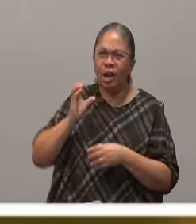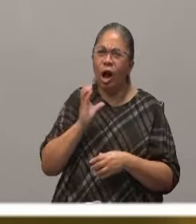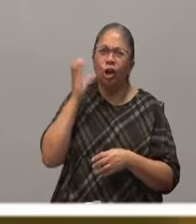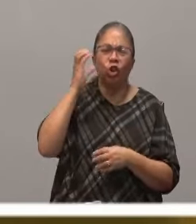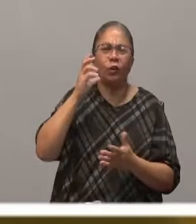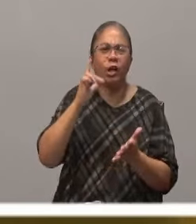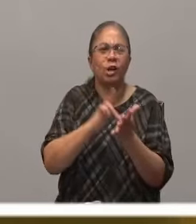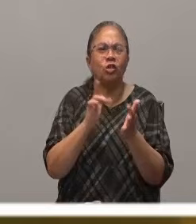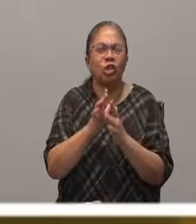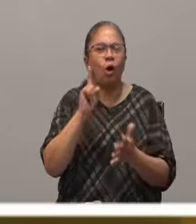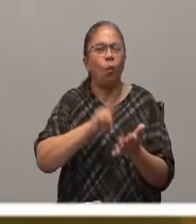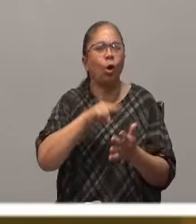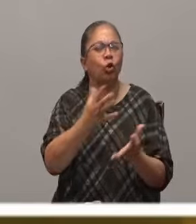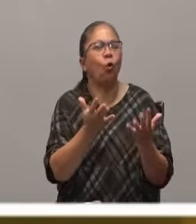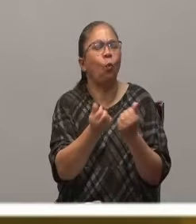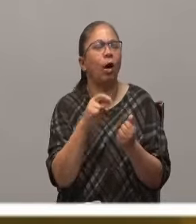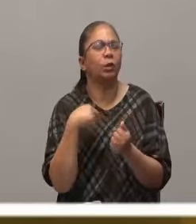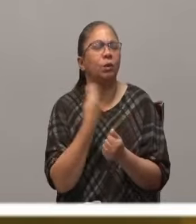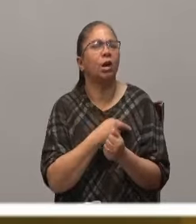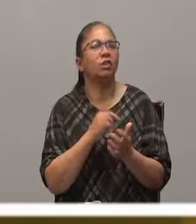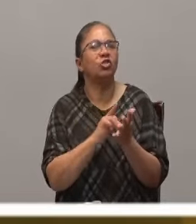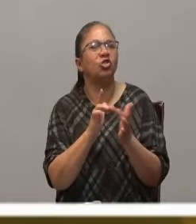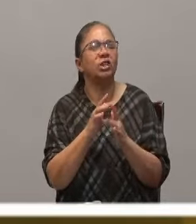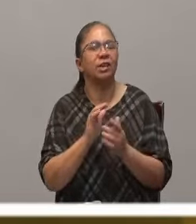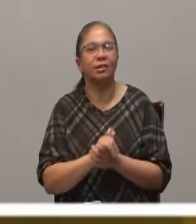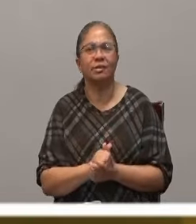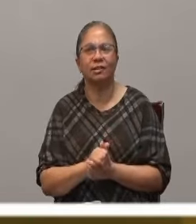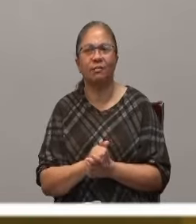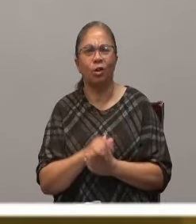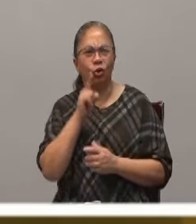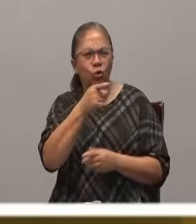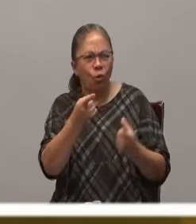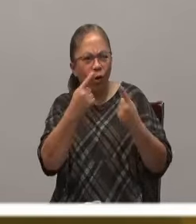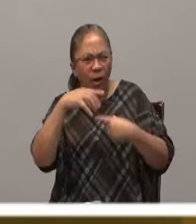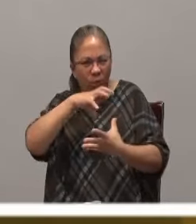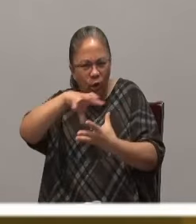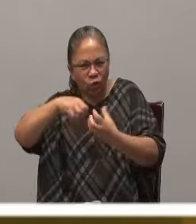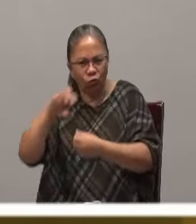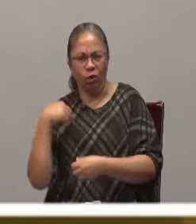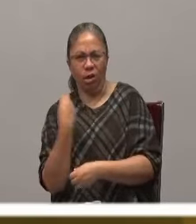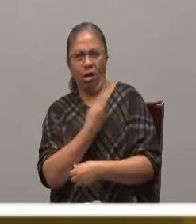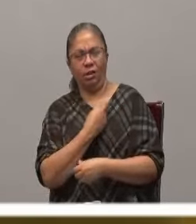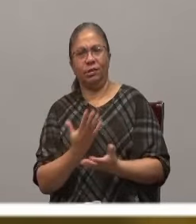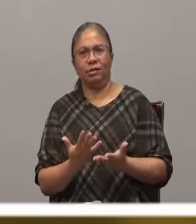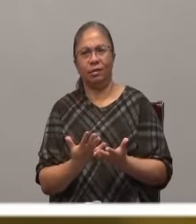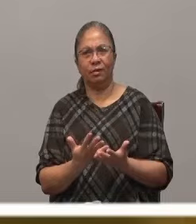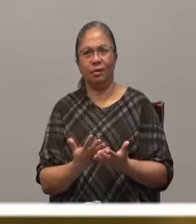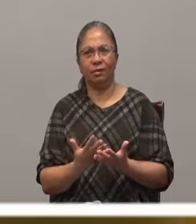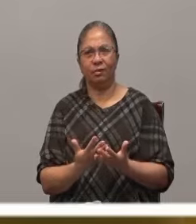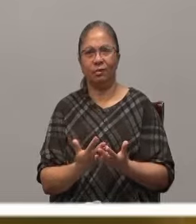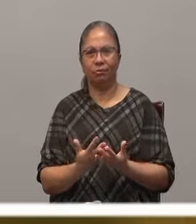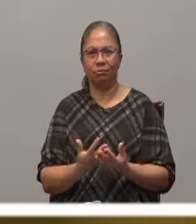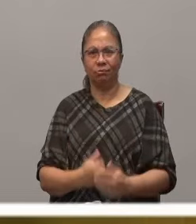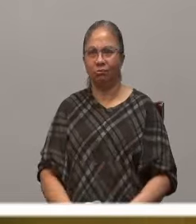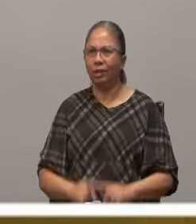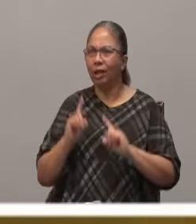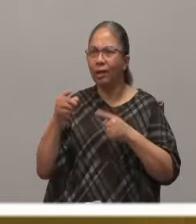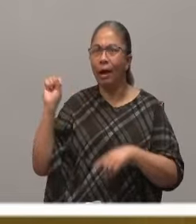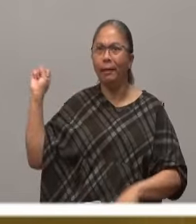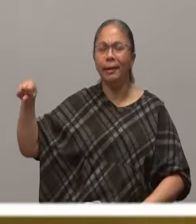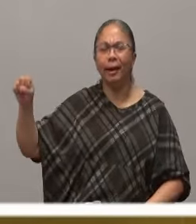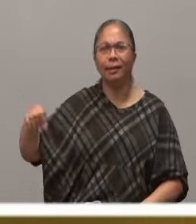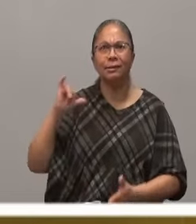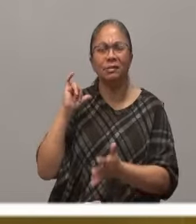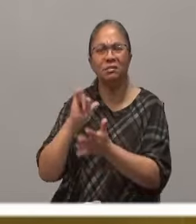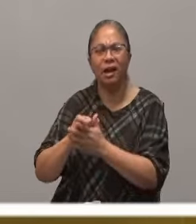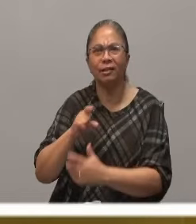"What do you want with us, Jesus of Nazareth? Have you come to destroy us?" Well, the answer is yes.